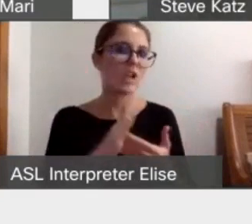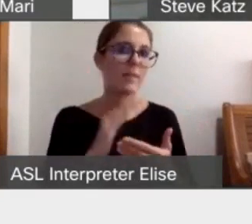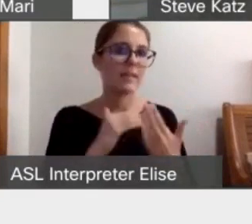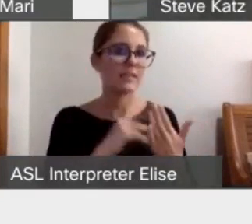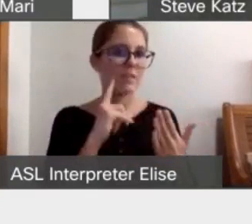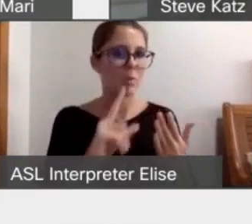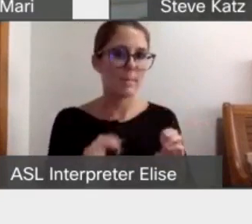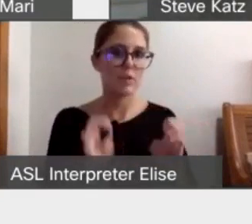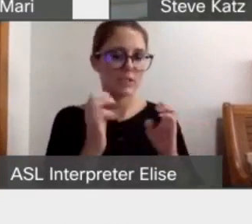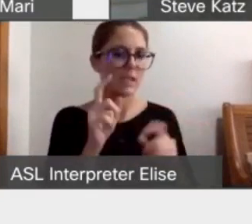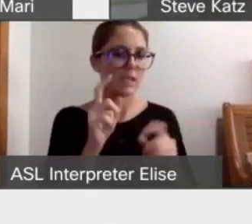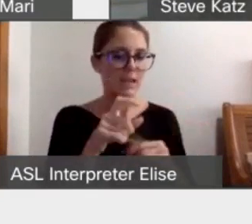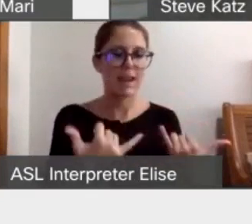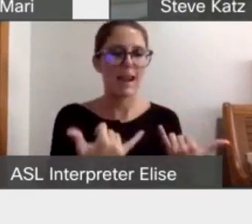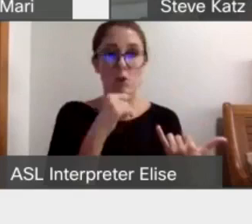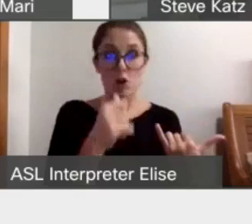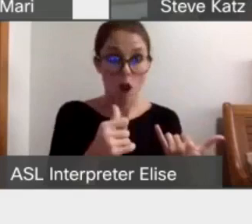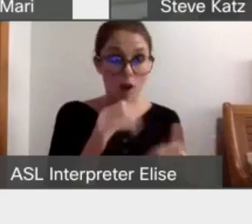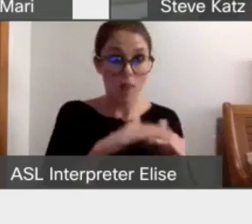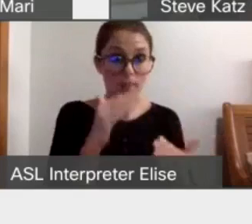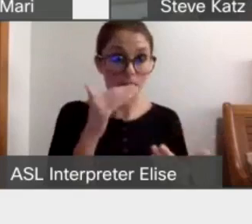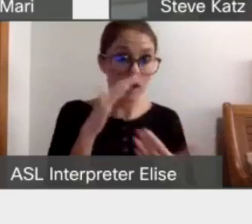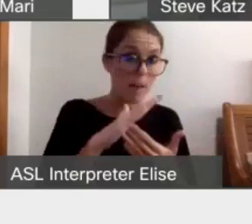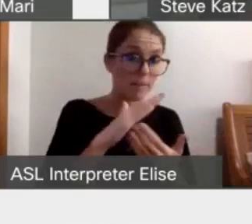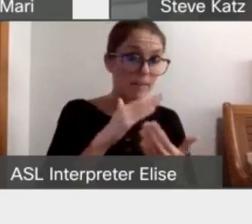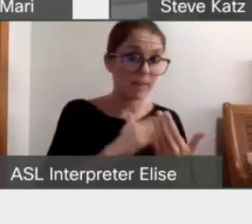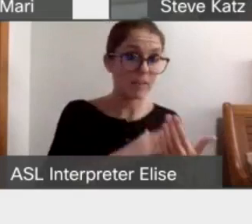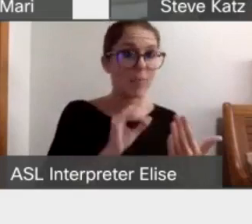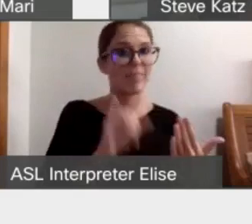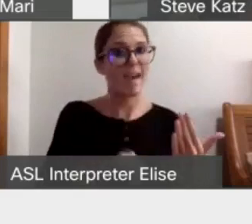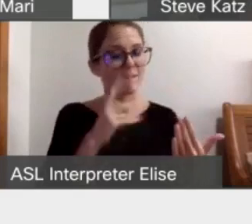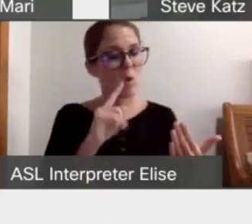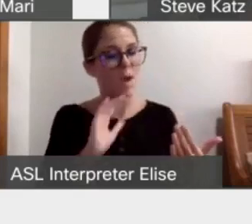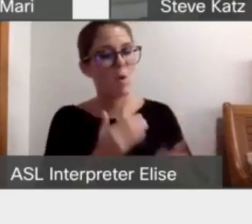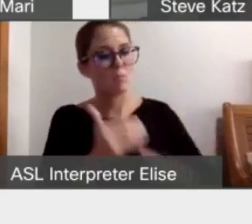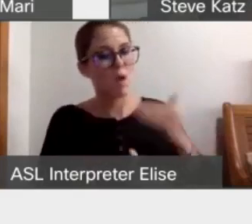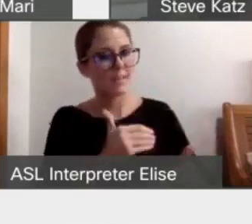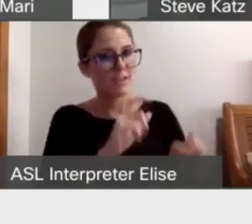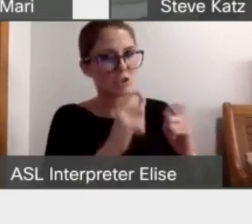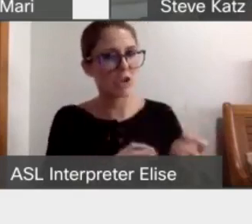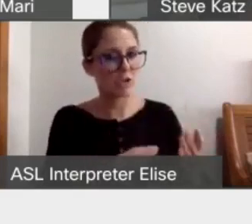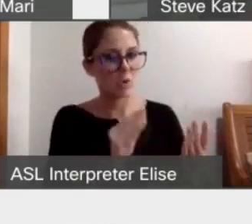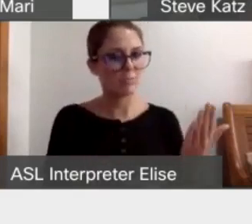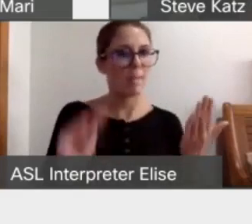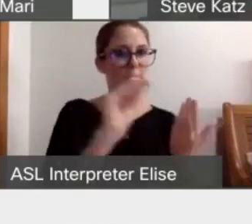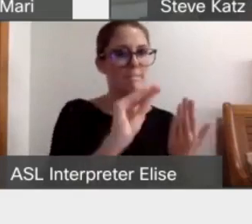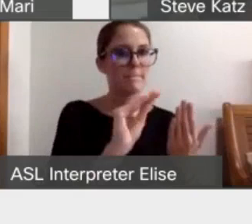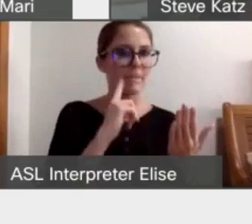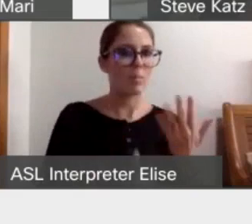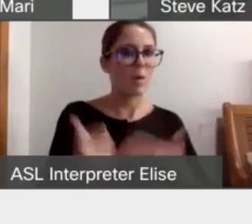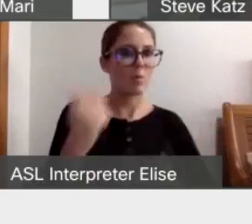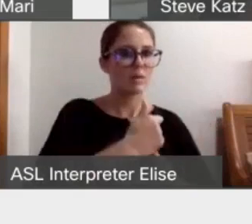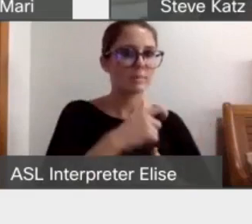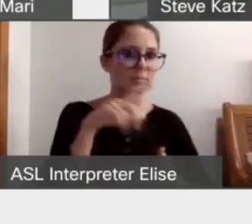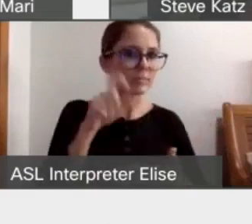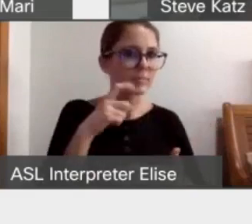currently at the top of the list. So that's something that, you know, for our process, when we're processing, you know, and prioritizing, you know, need